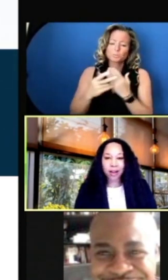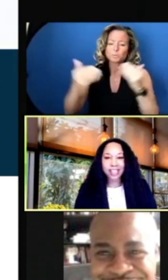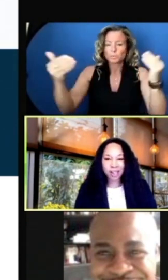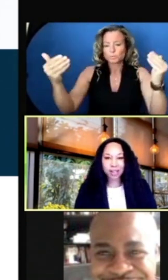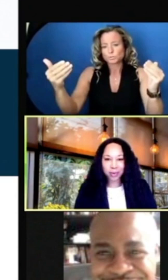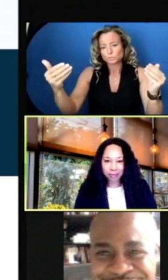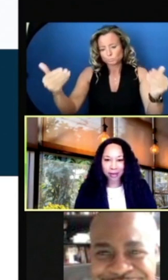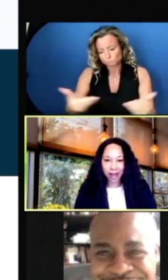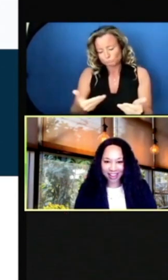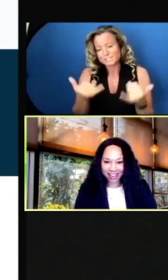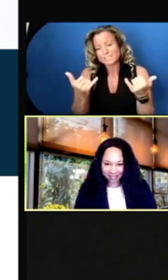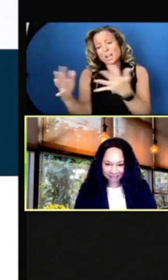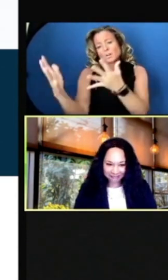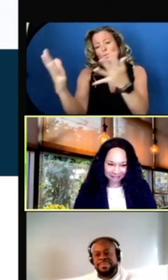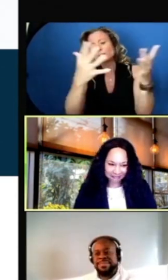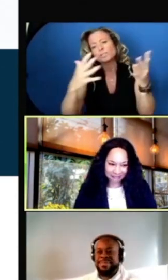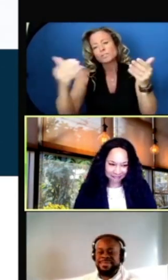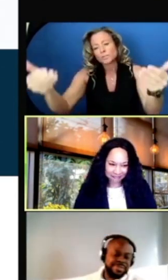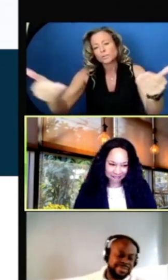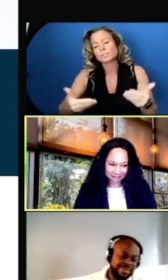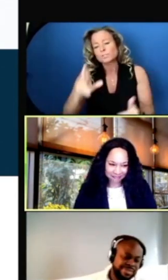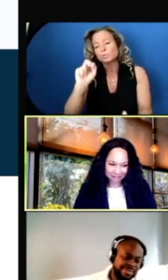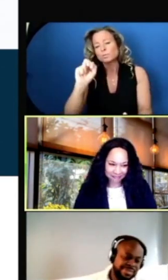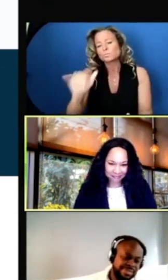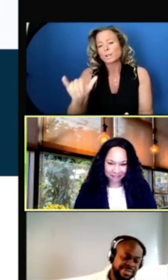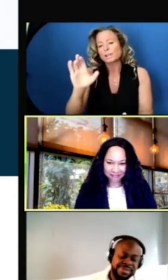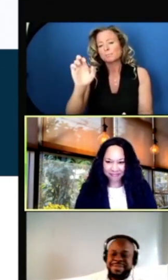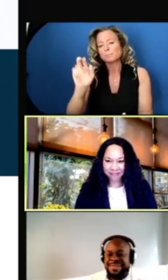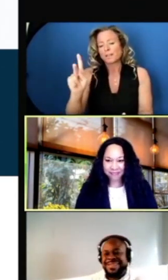welcoming Dr. Ray Block.